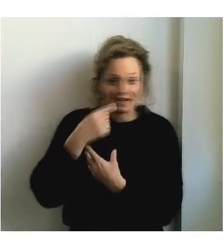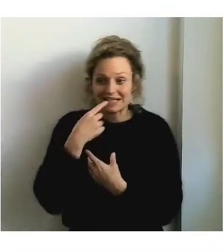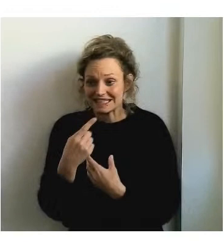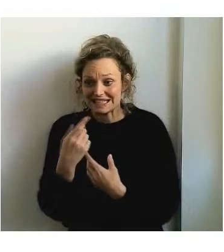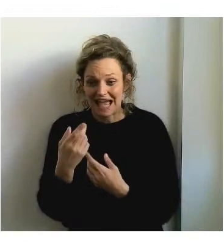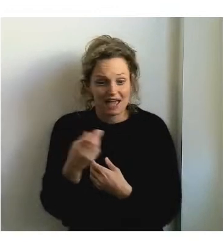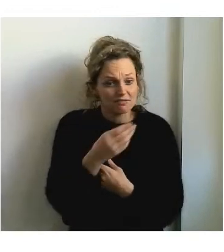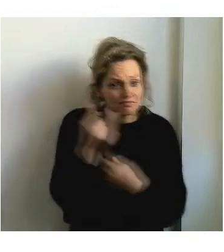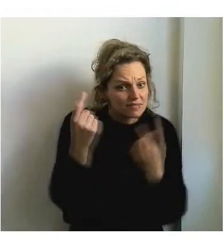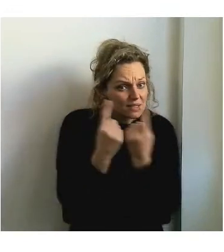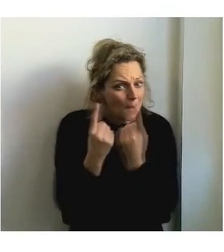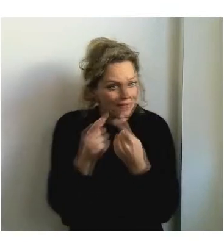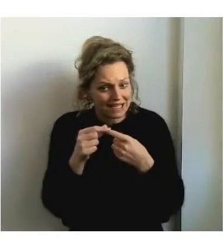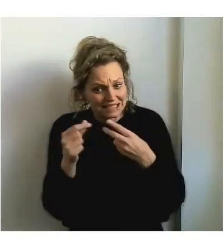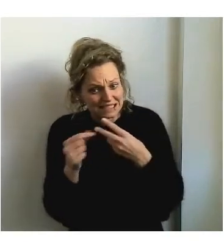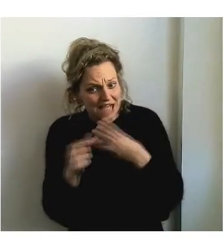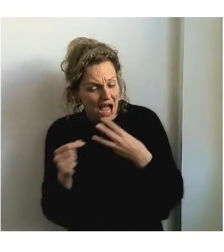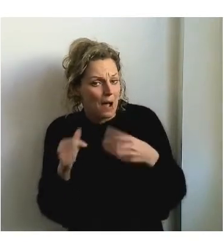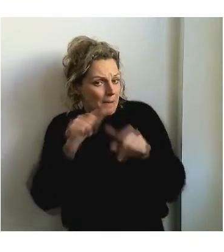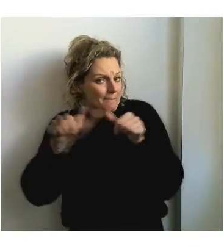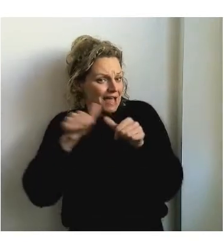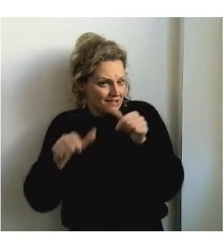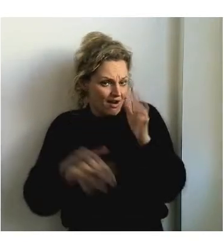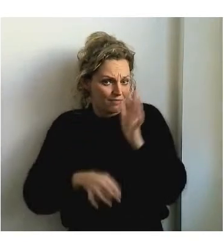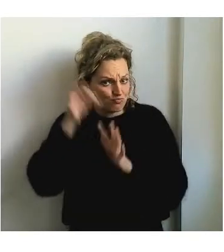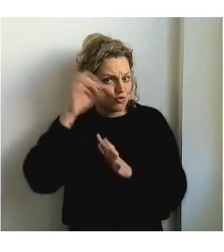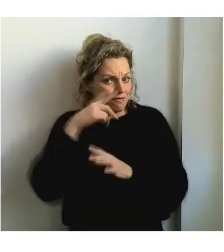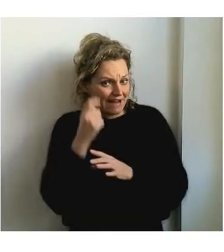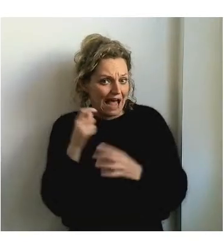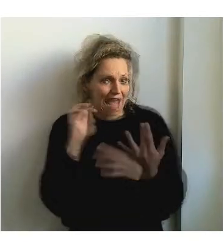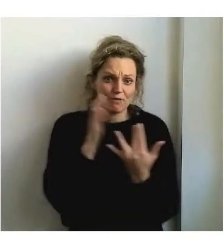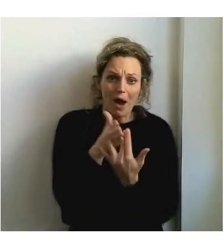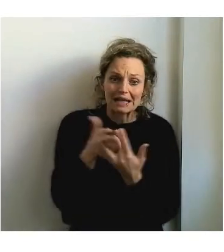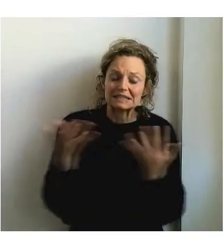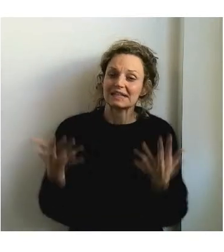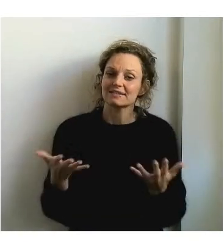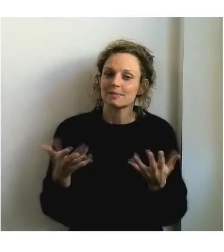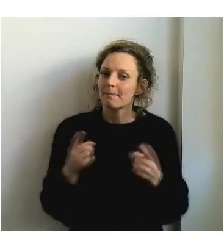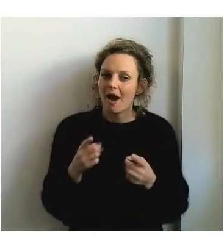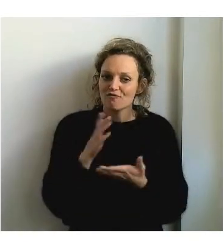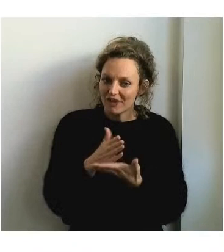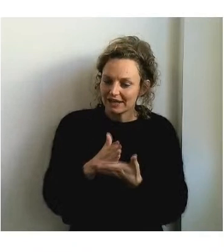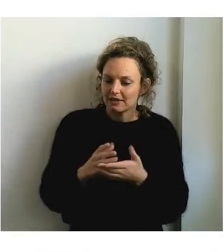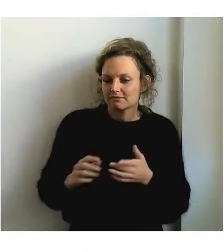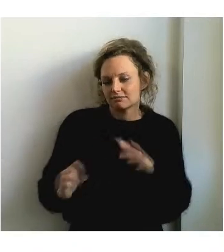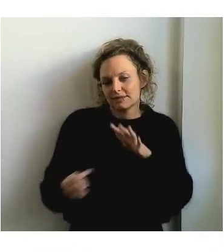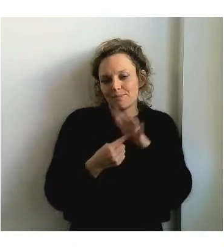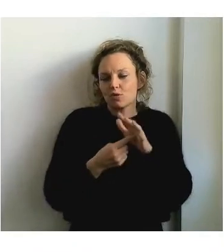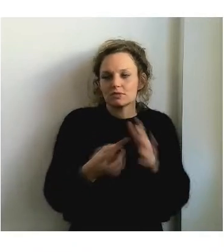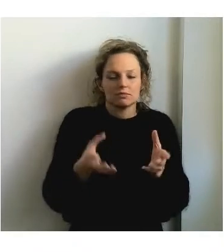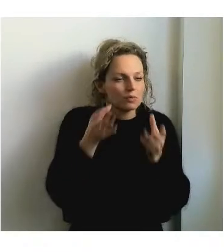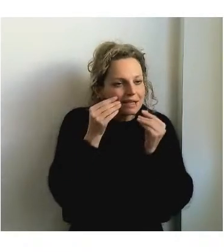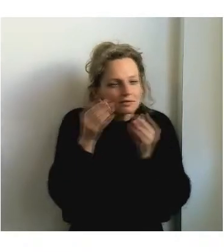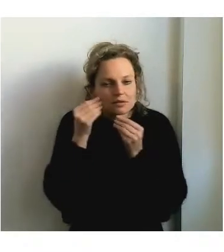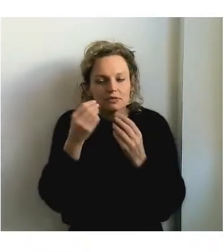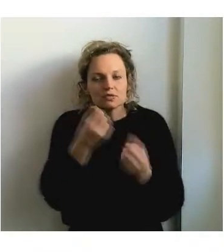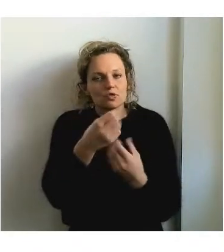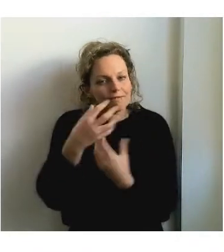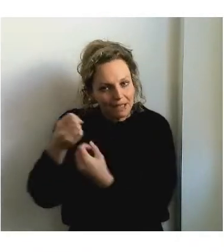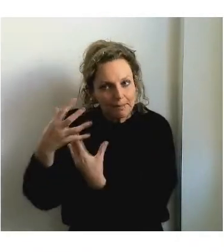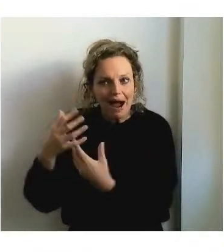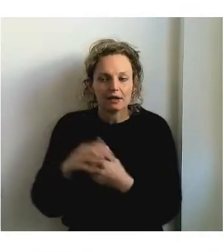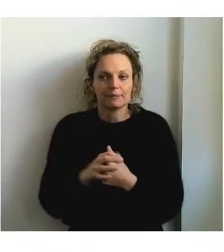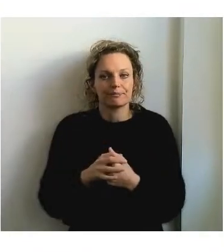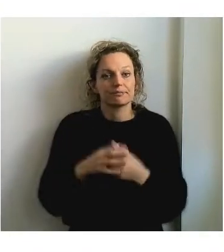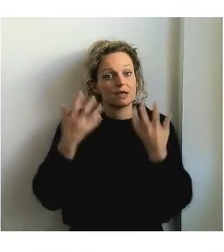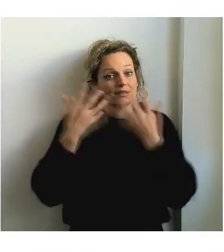my hands up and saying it's a journey, but it's also part of that moving forward and listening and changing. Yeah. And the way that technology shifts means that there's more opportunities one day than there was